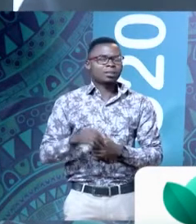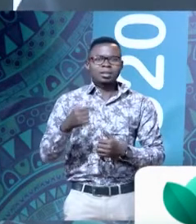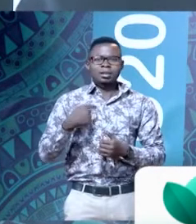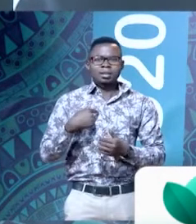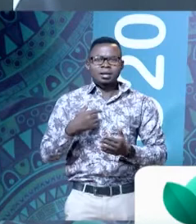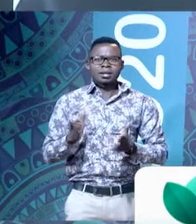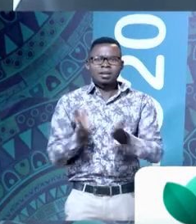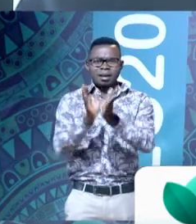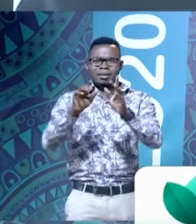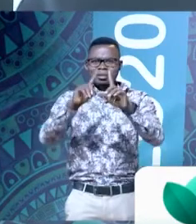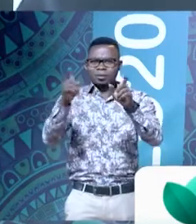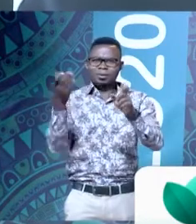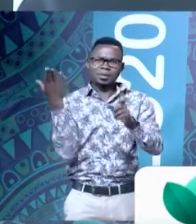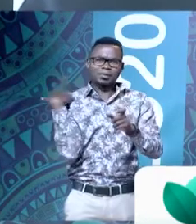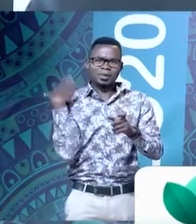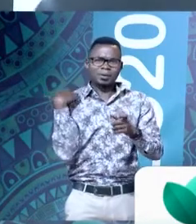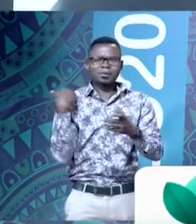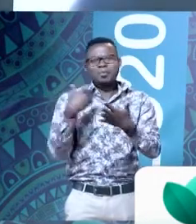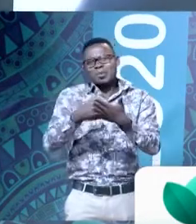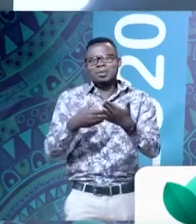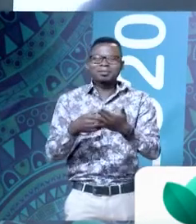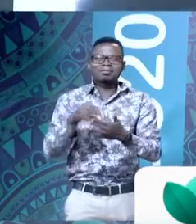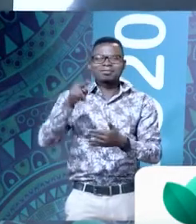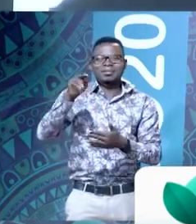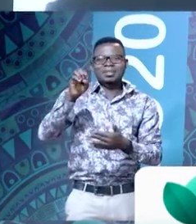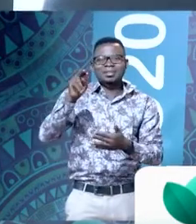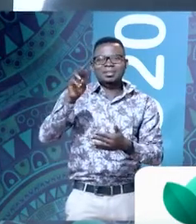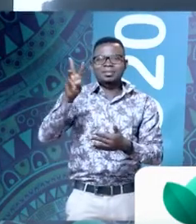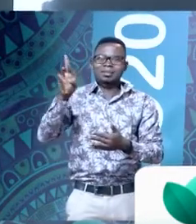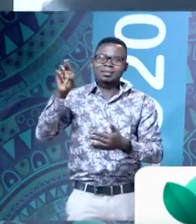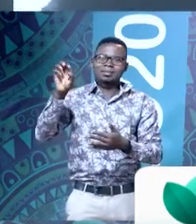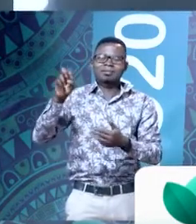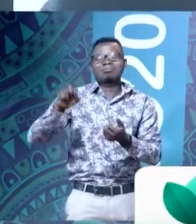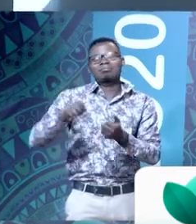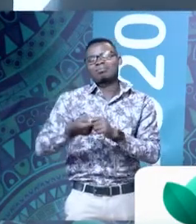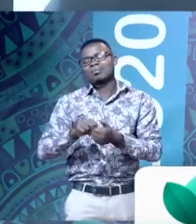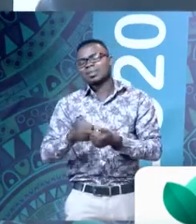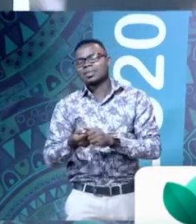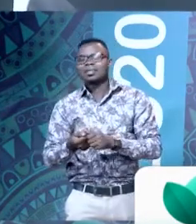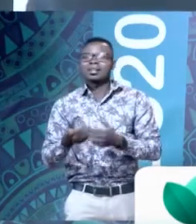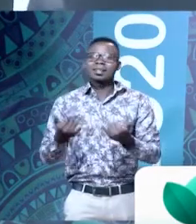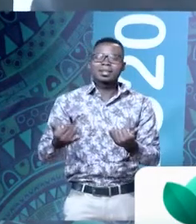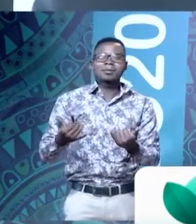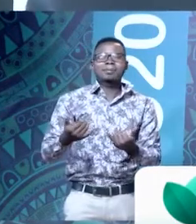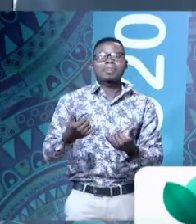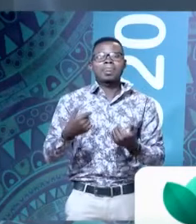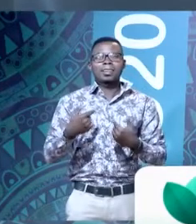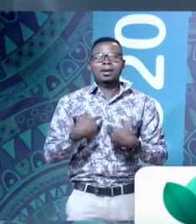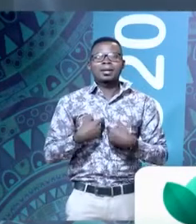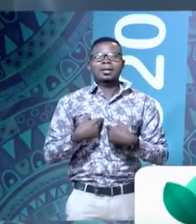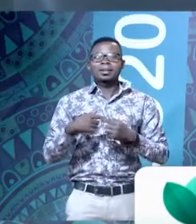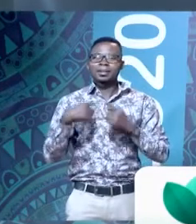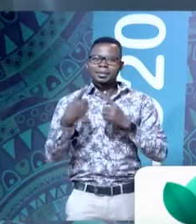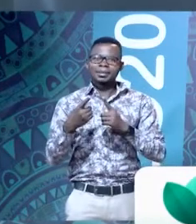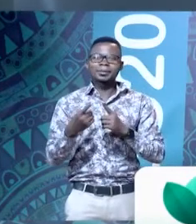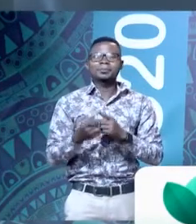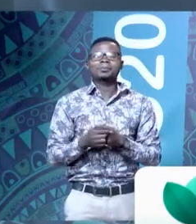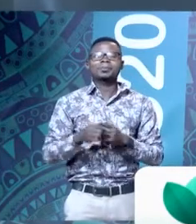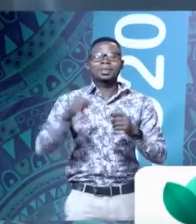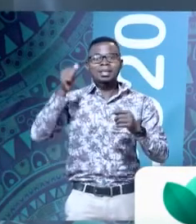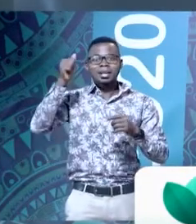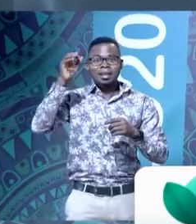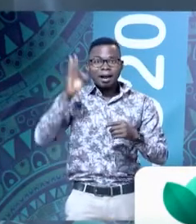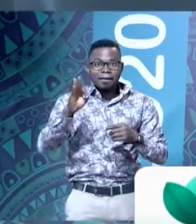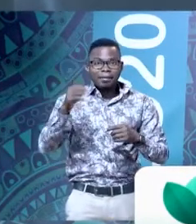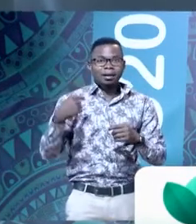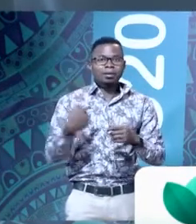you like a question before, but the network is misbehaving today. And that was why I said earlier that as Africans, we